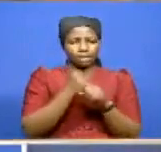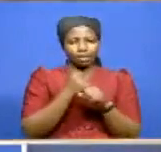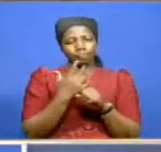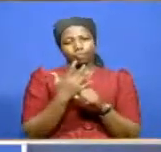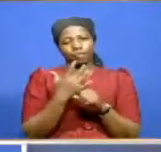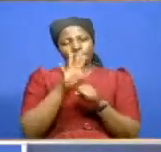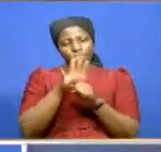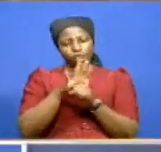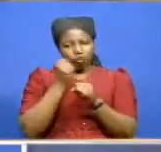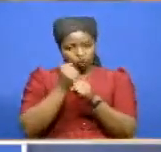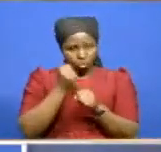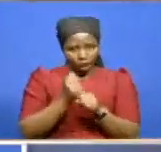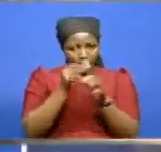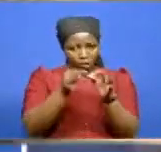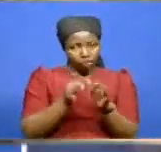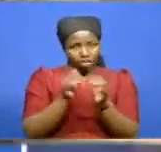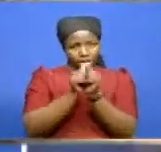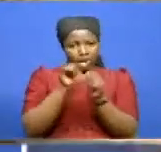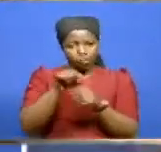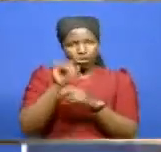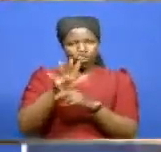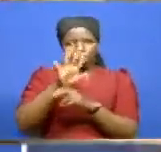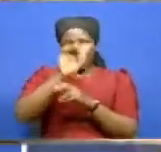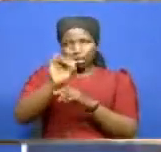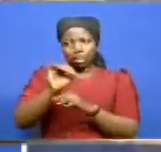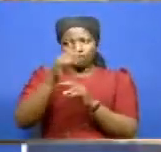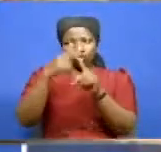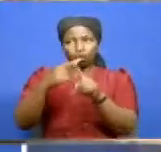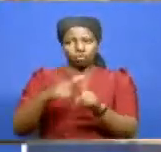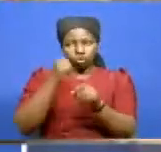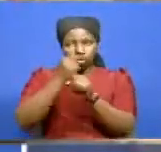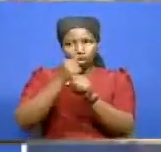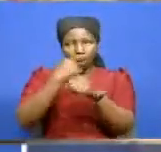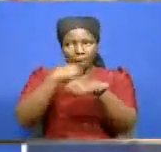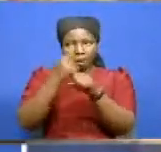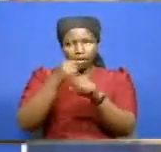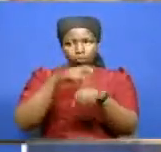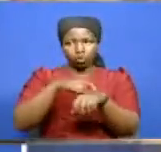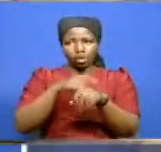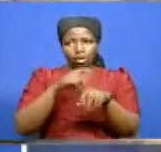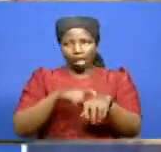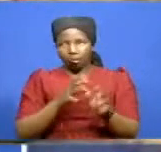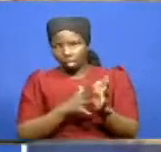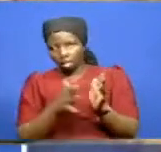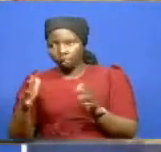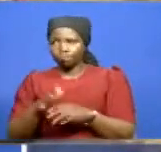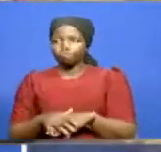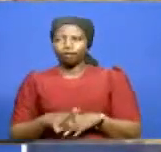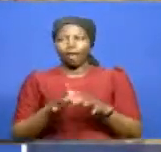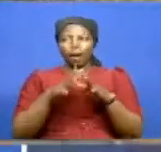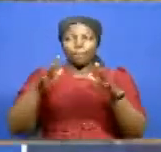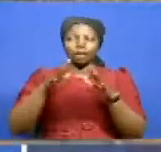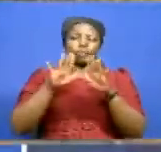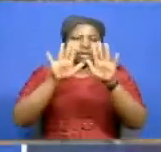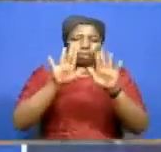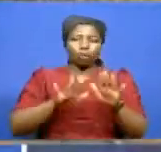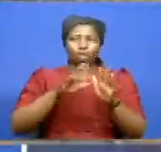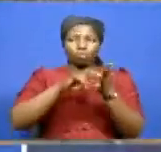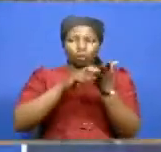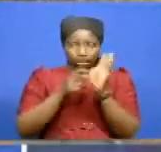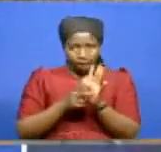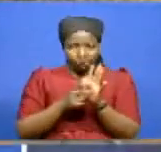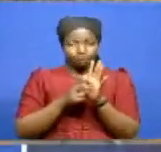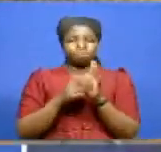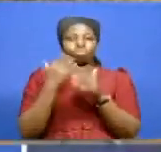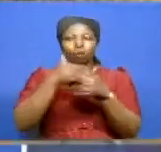16,574,000 jobs, accounting for 10.4% of total jobs created in the period. Among key investment projects was the construction of the Mombasa